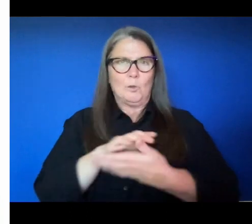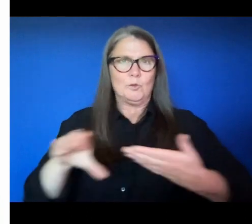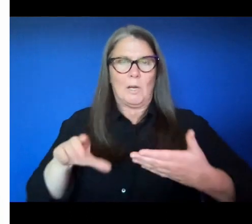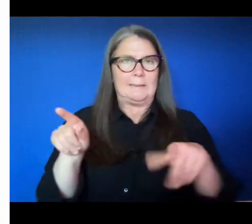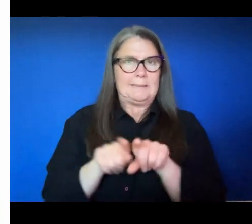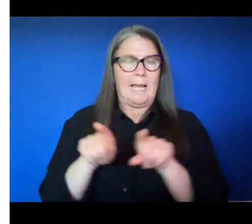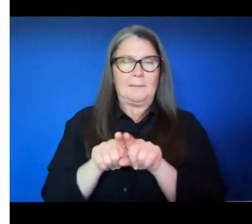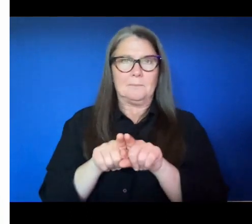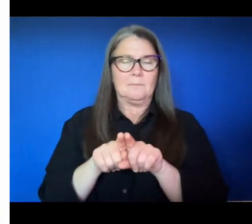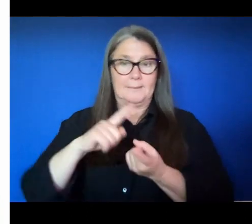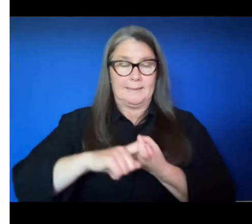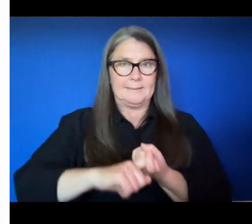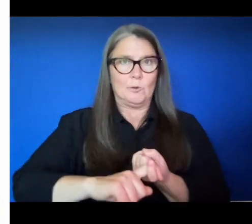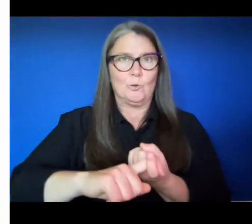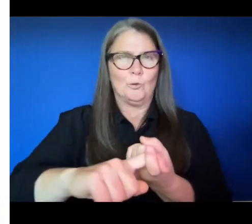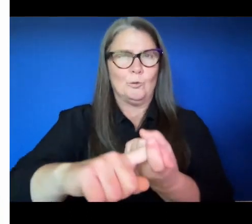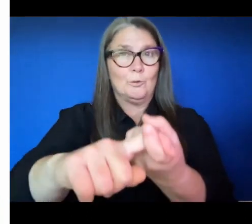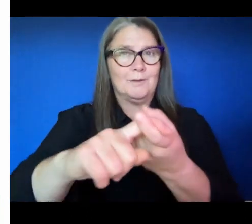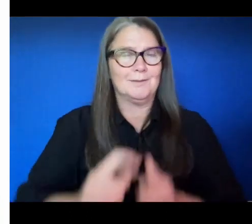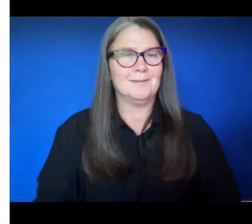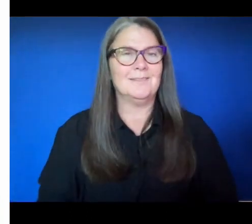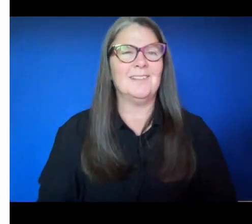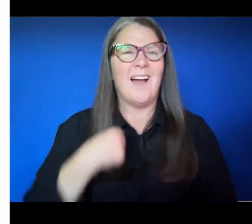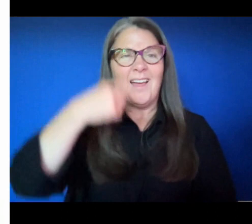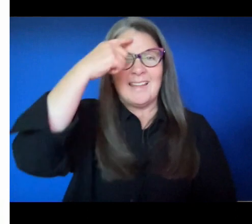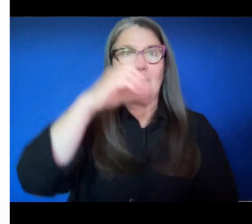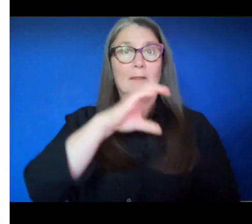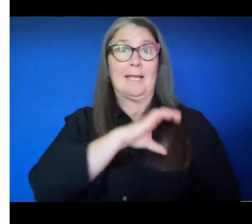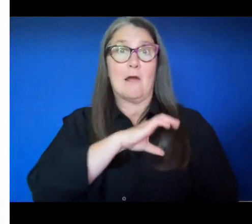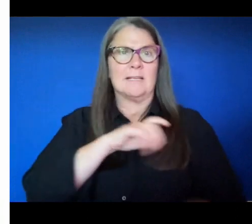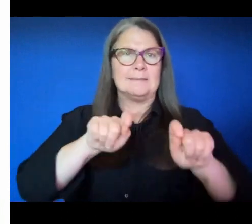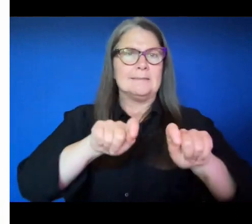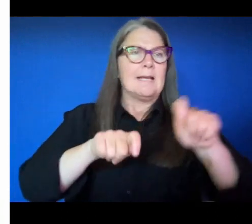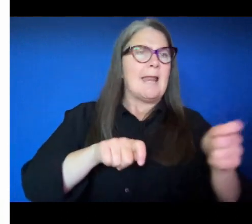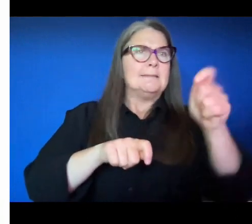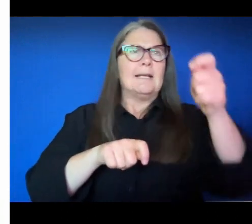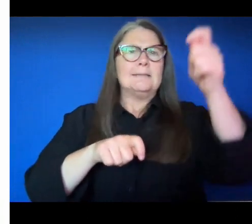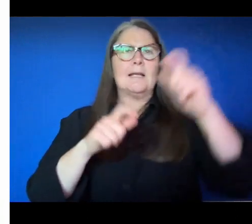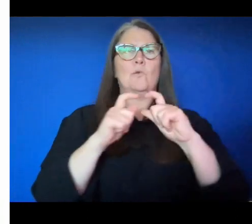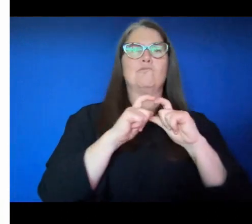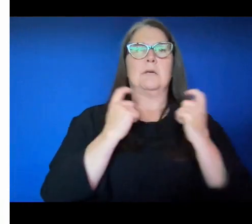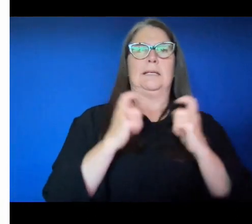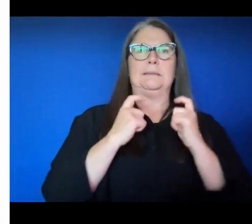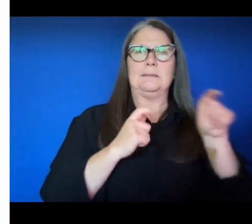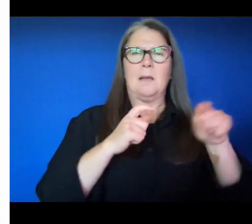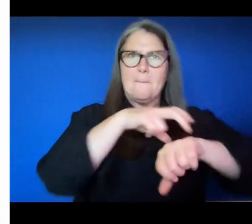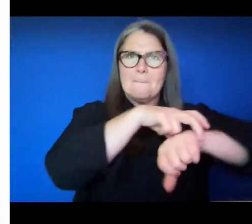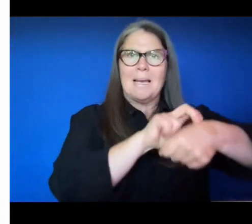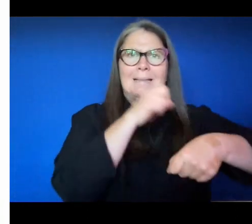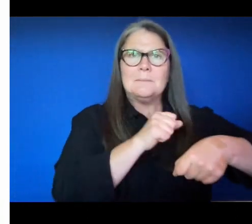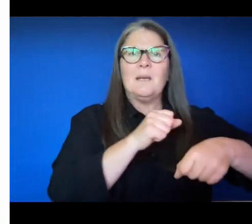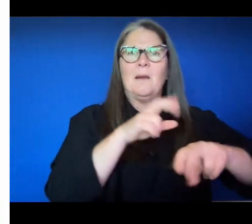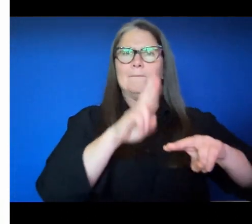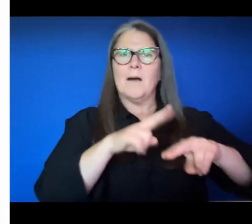figures around the edge are sort of like the priest, the policeman, the father, who's also the banker,